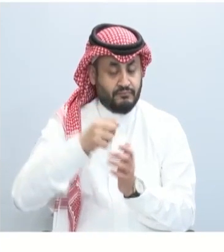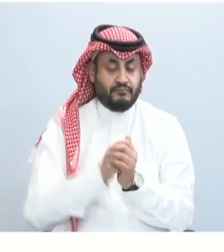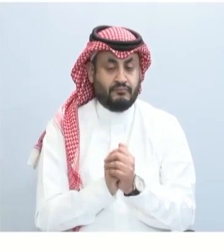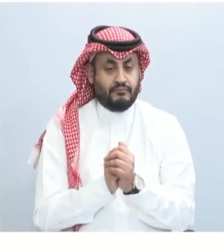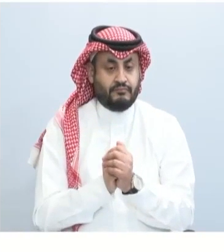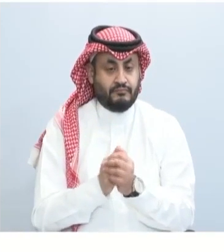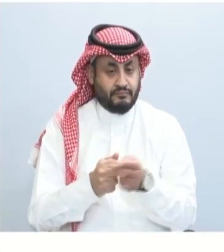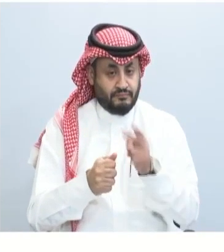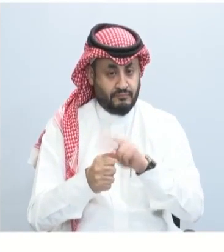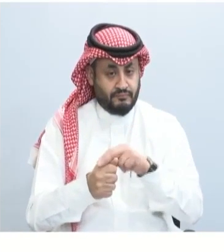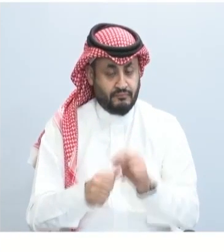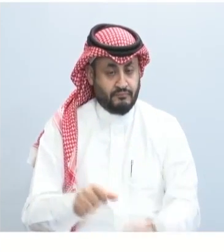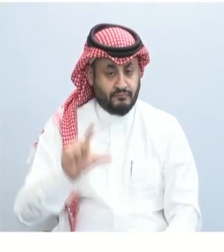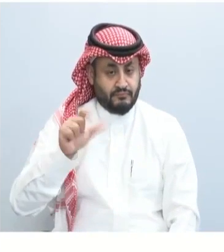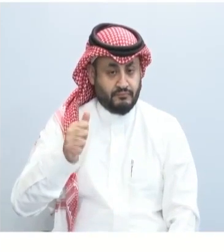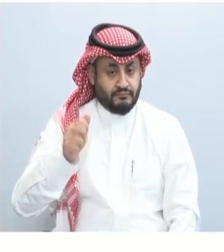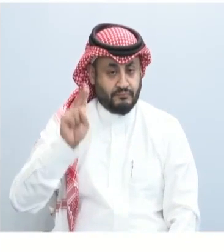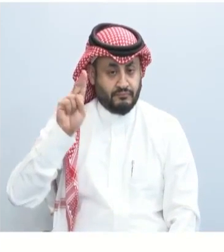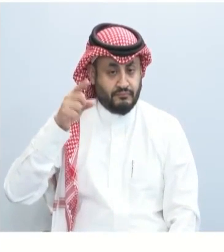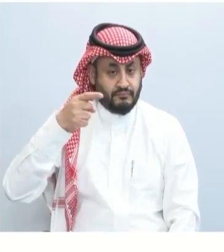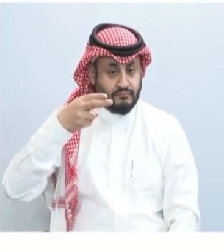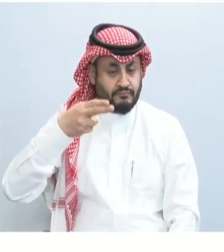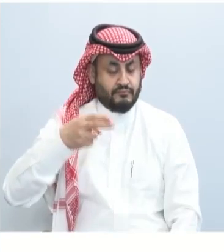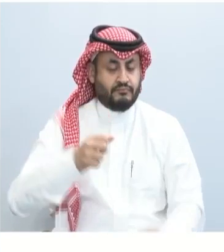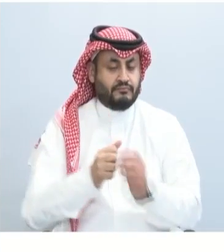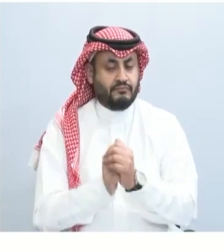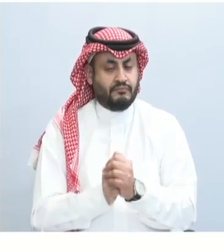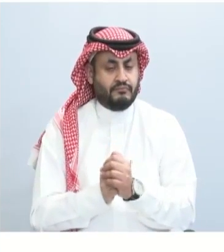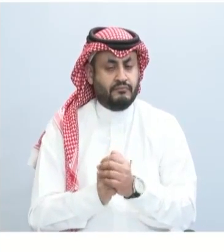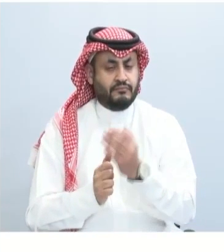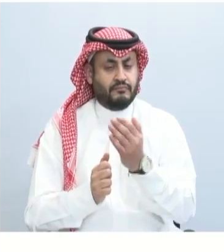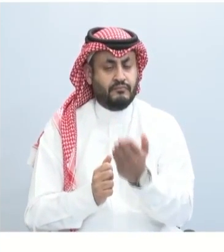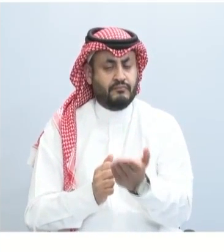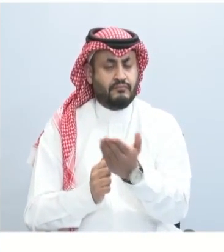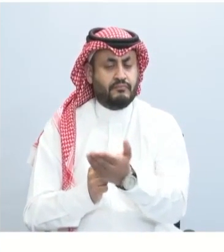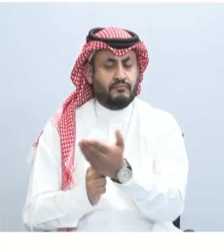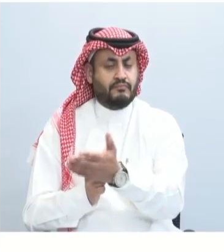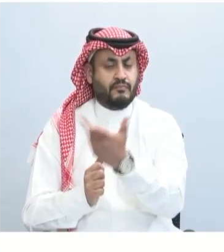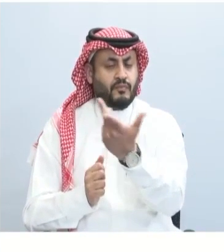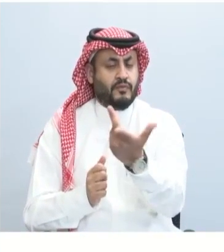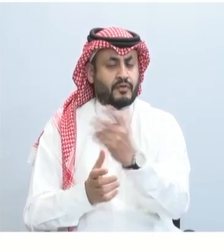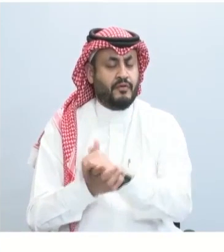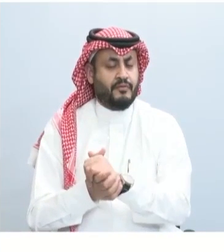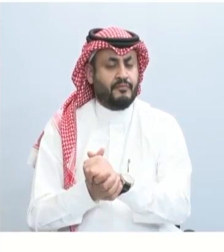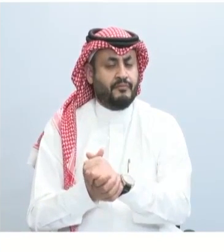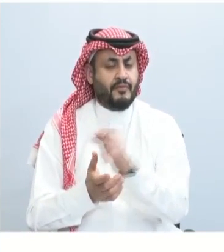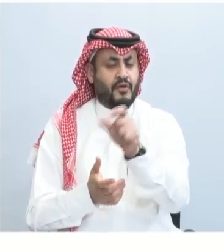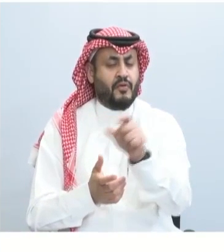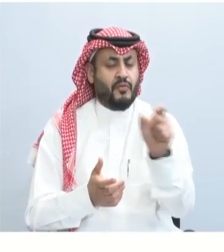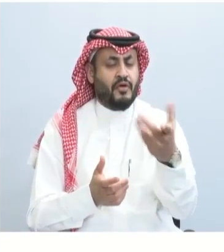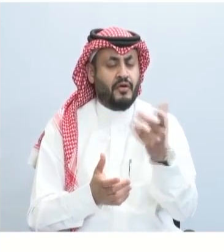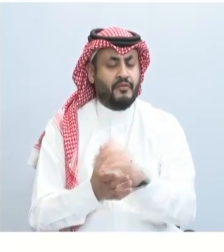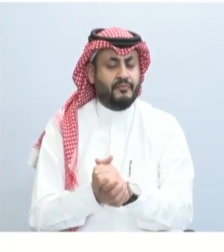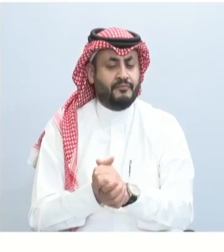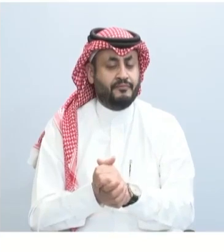laugh, laugh, laugh. So what do you think? laugh.